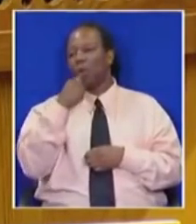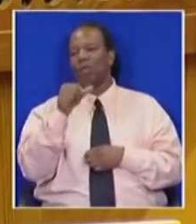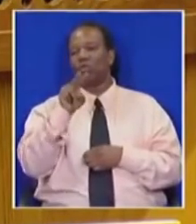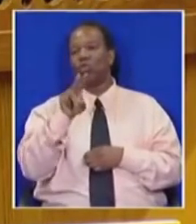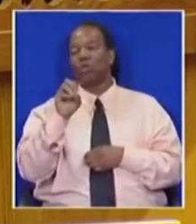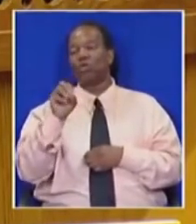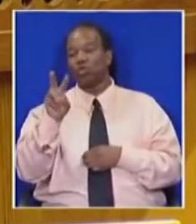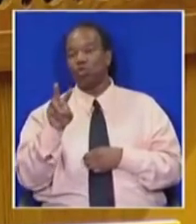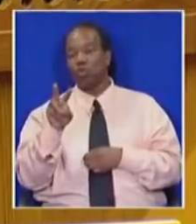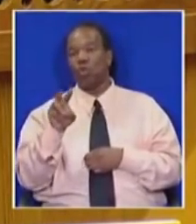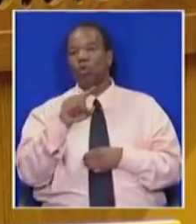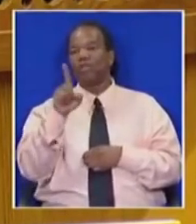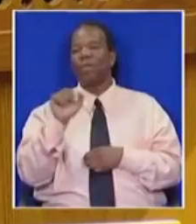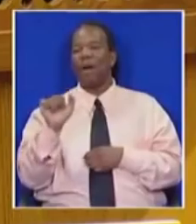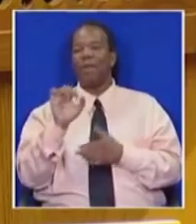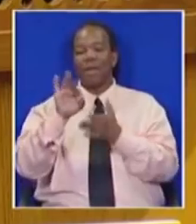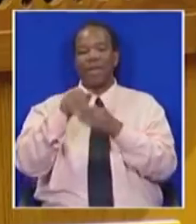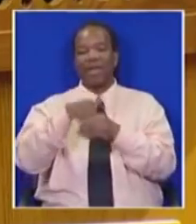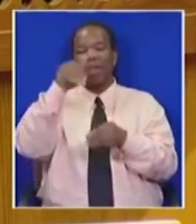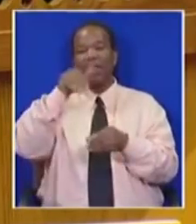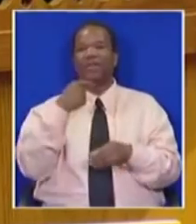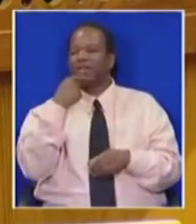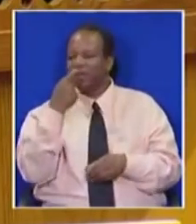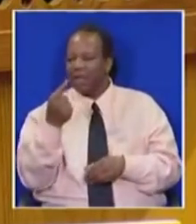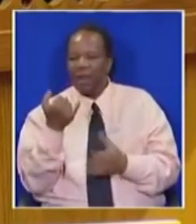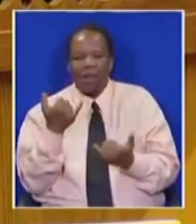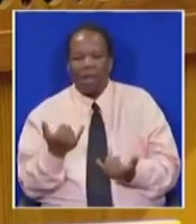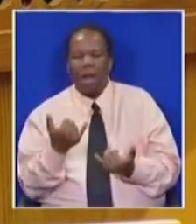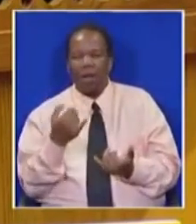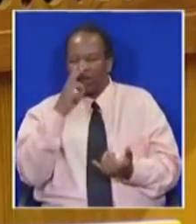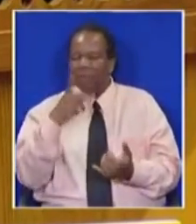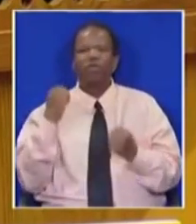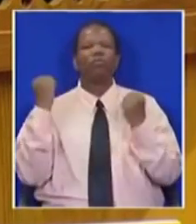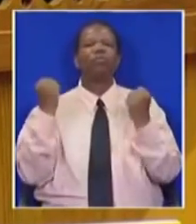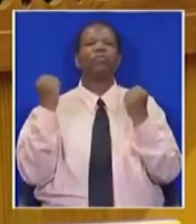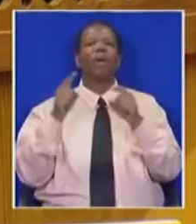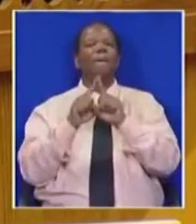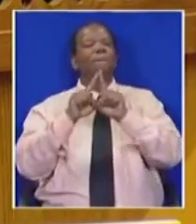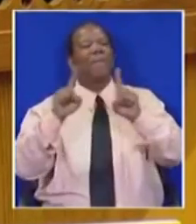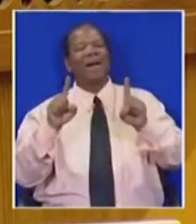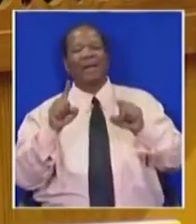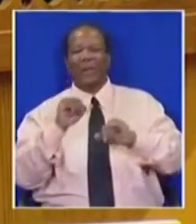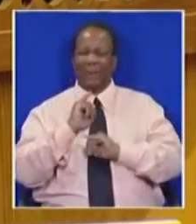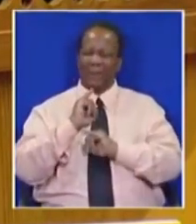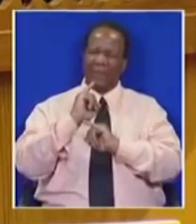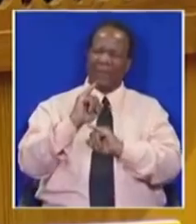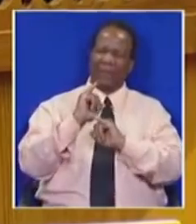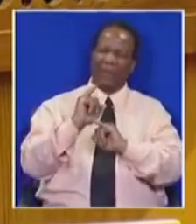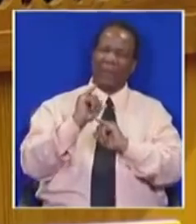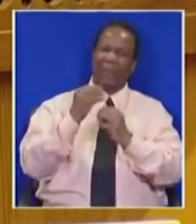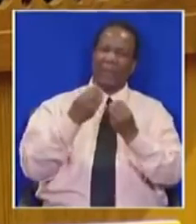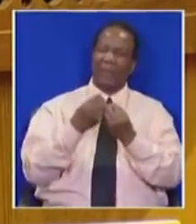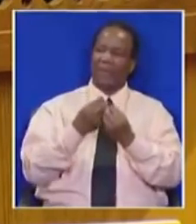elections, when he said, what the people of Zimbabwe now deserve is a celebration, but the forces of darkness may yet try to block your path from